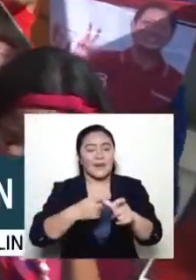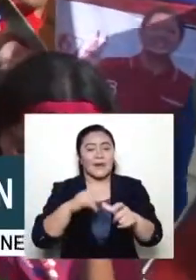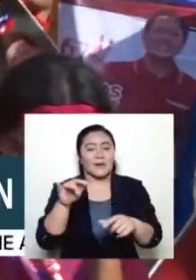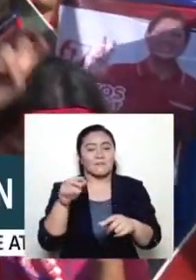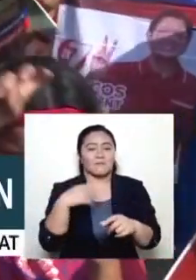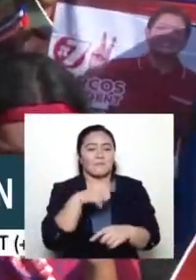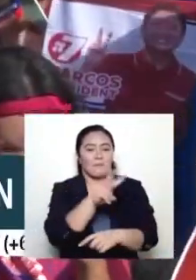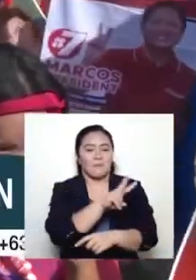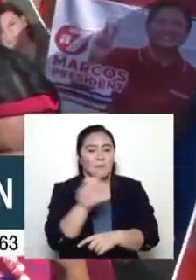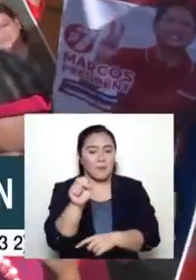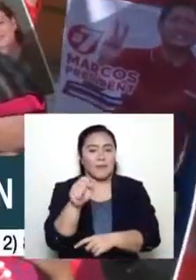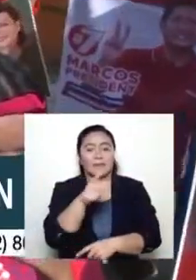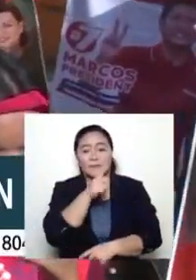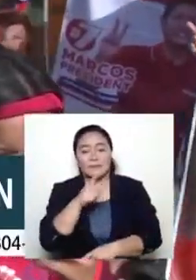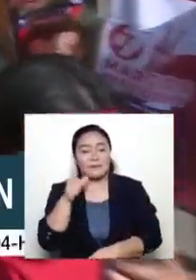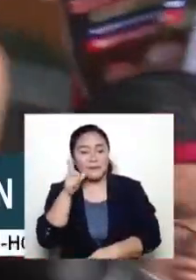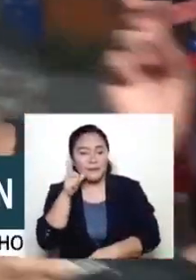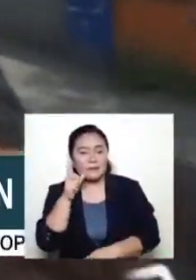27.95%, so